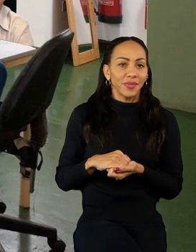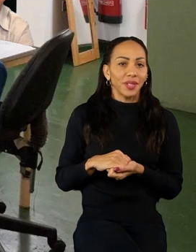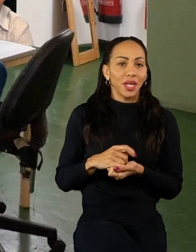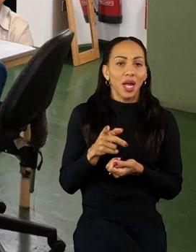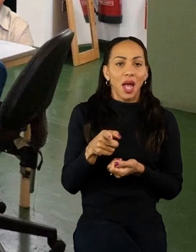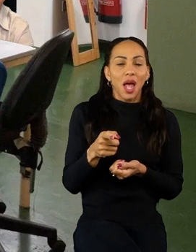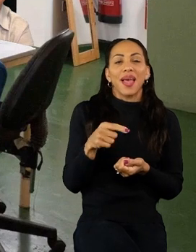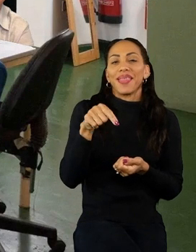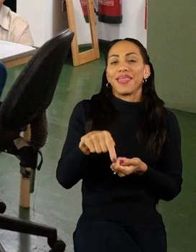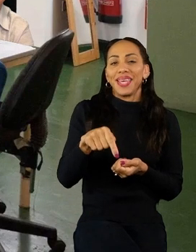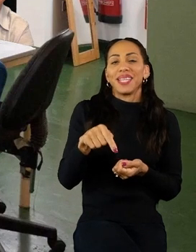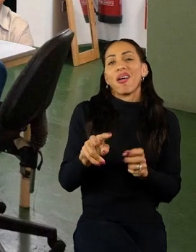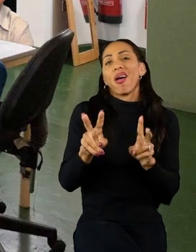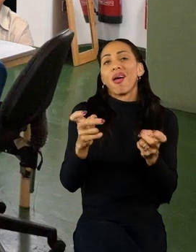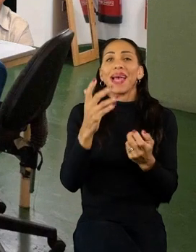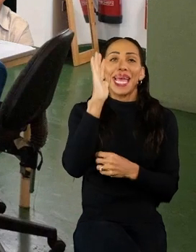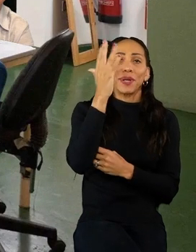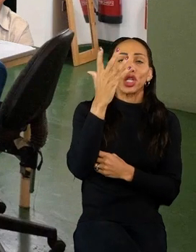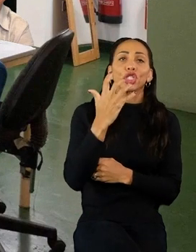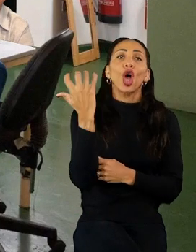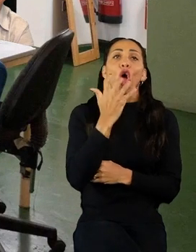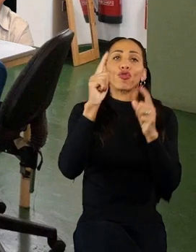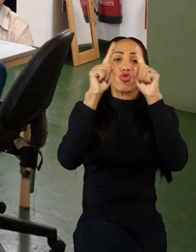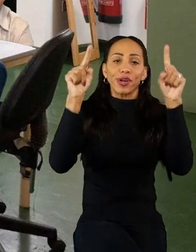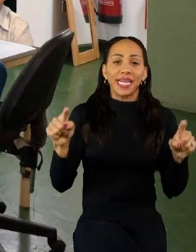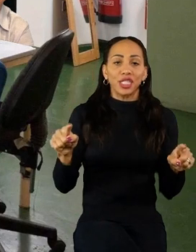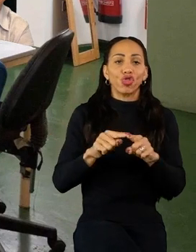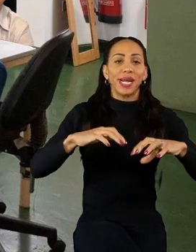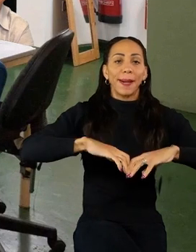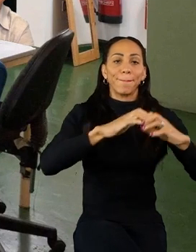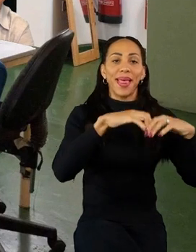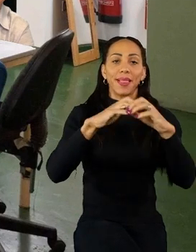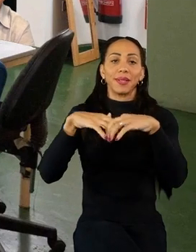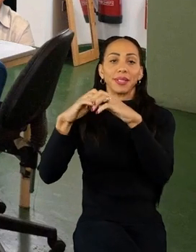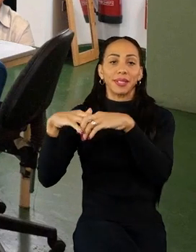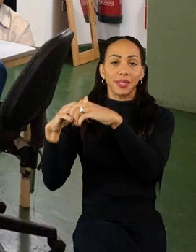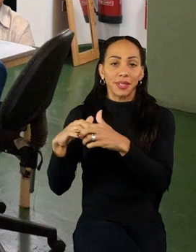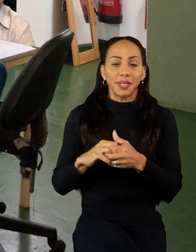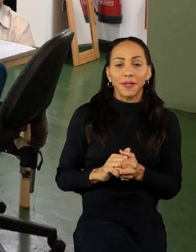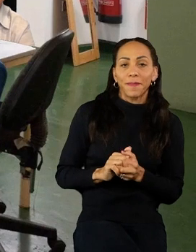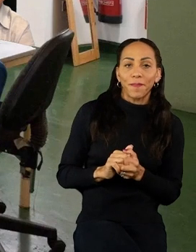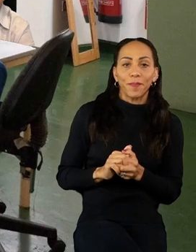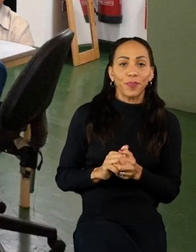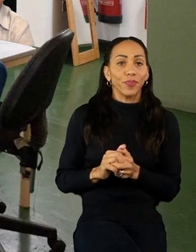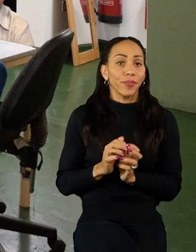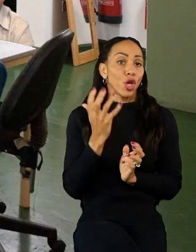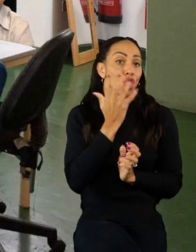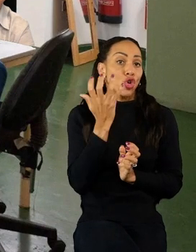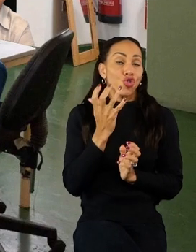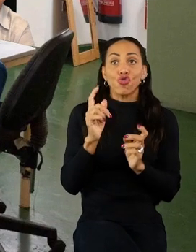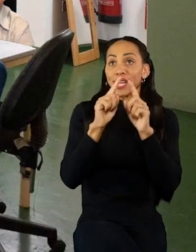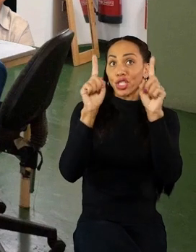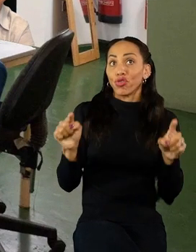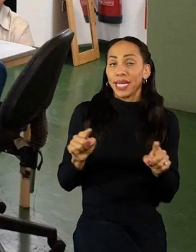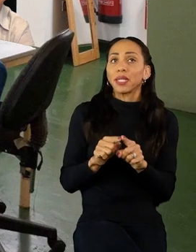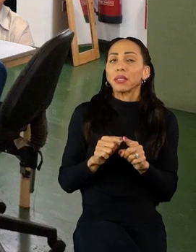So I just throw in some slides because these images of green screen booths, just to sort of get you thinking about what that might